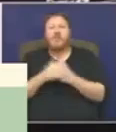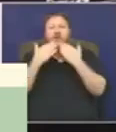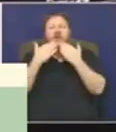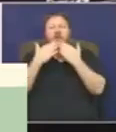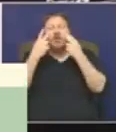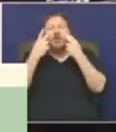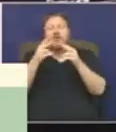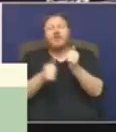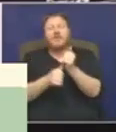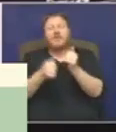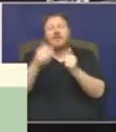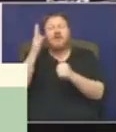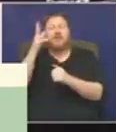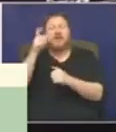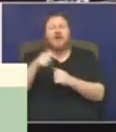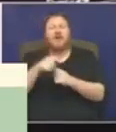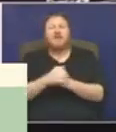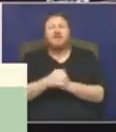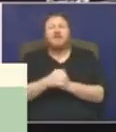Speaker, in